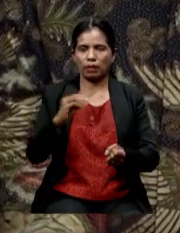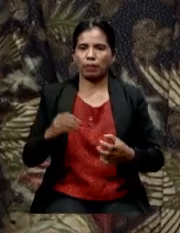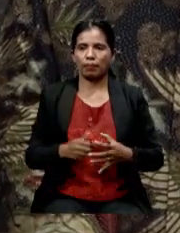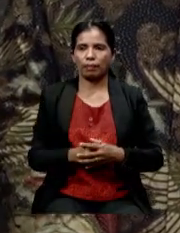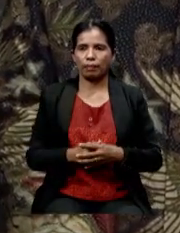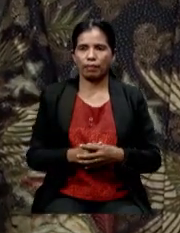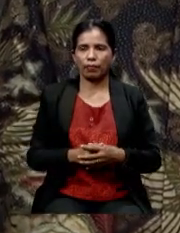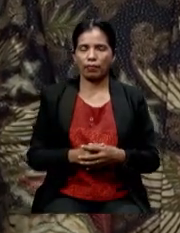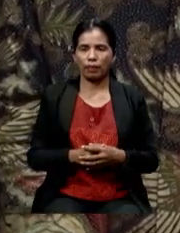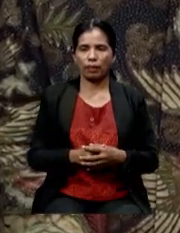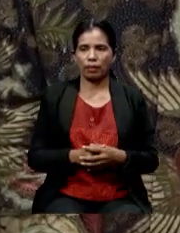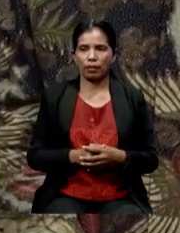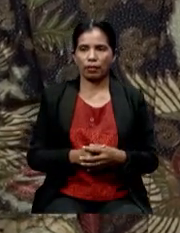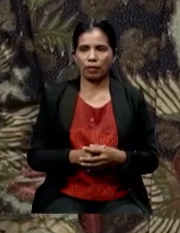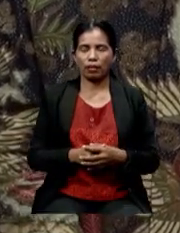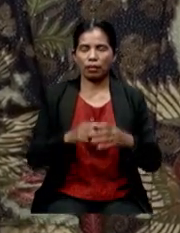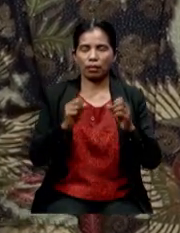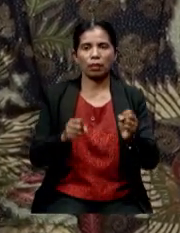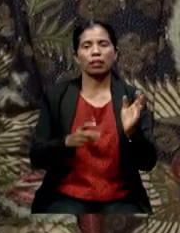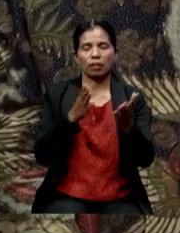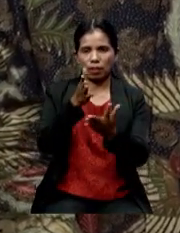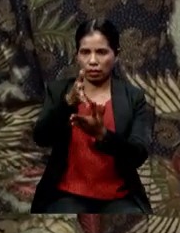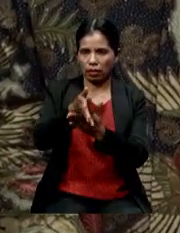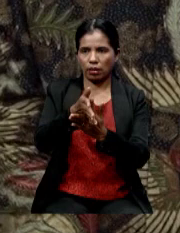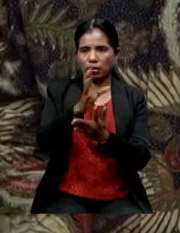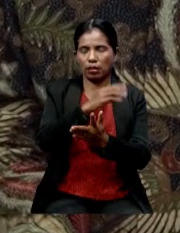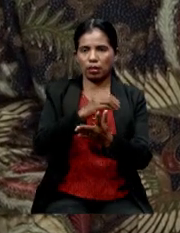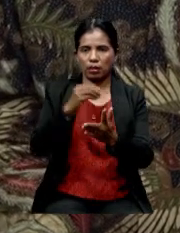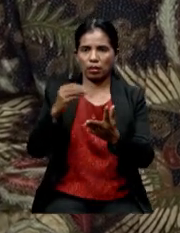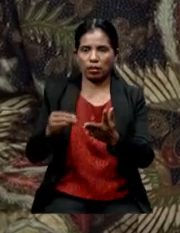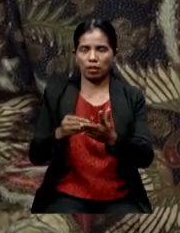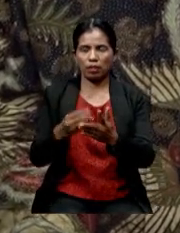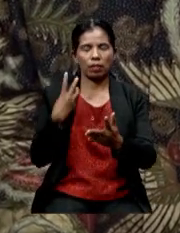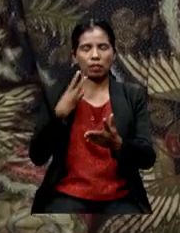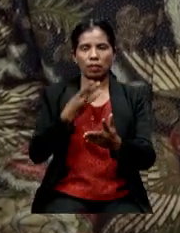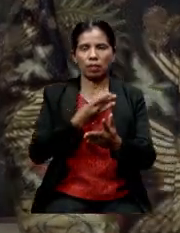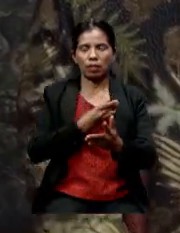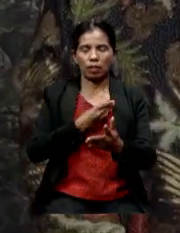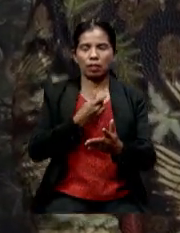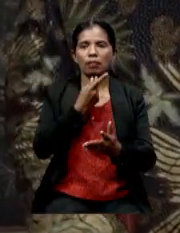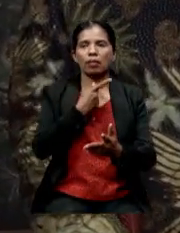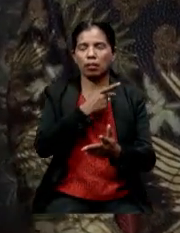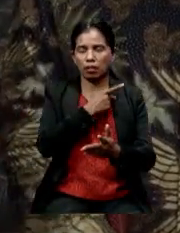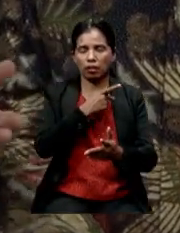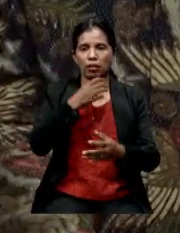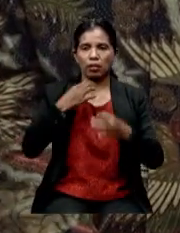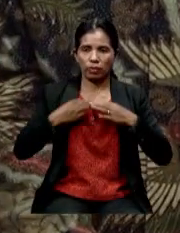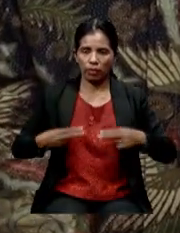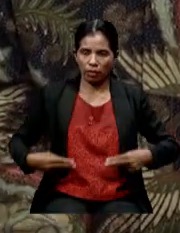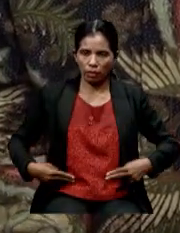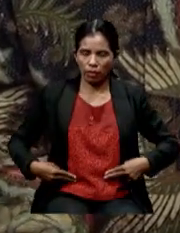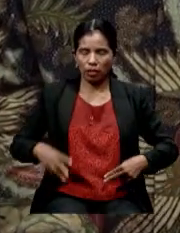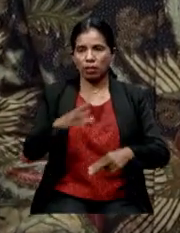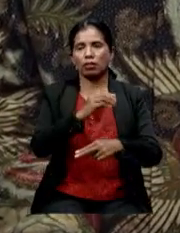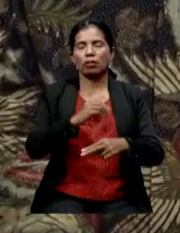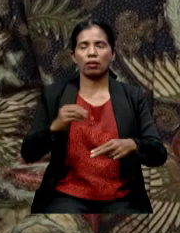to nominate for the Zayed Human Fraternity Award. These two